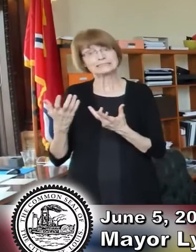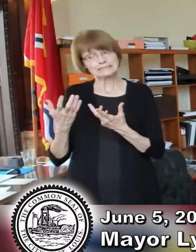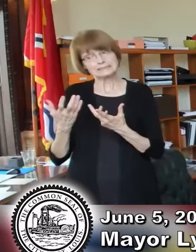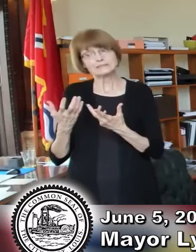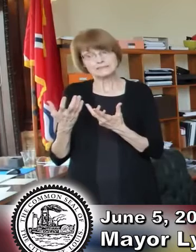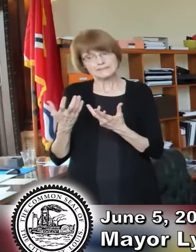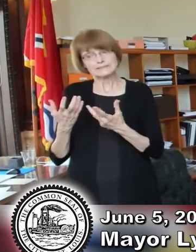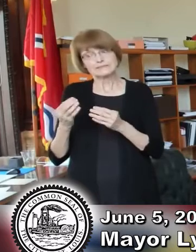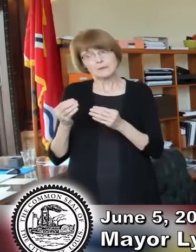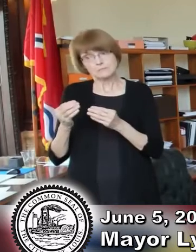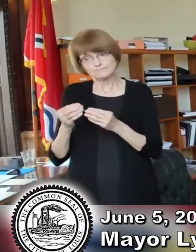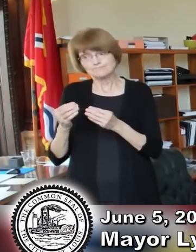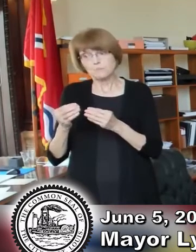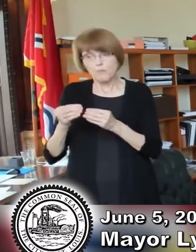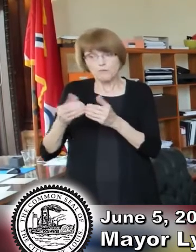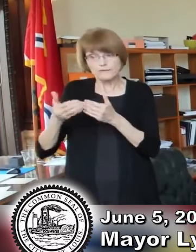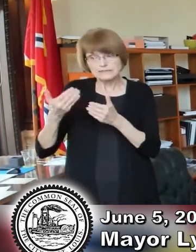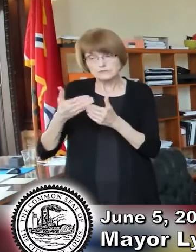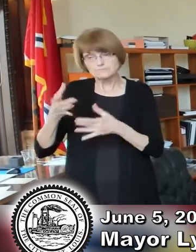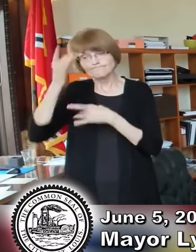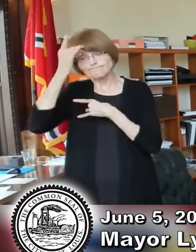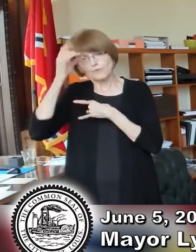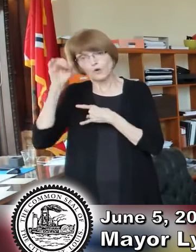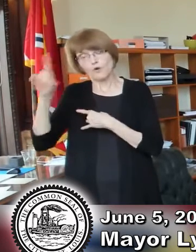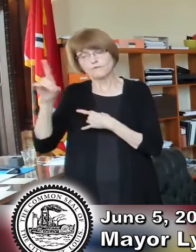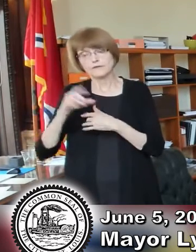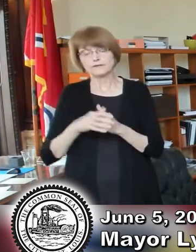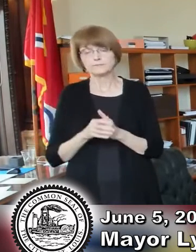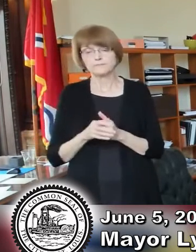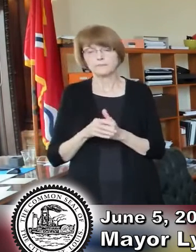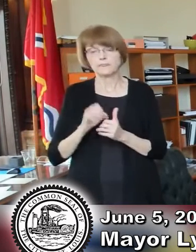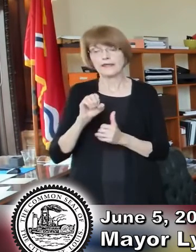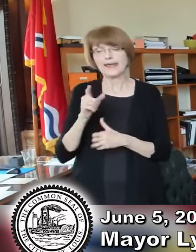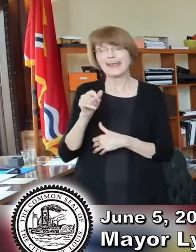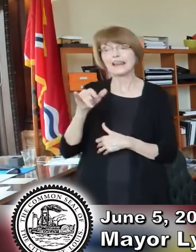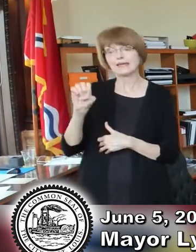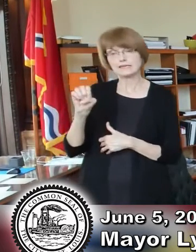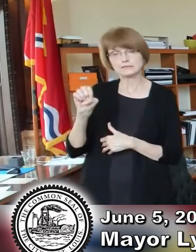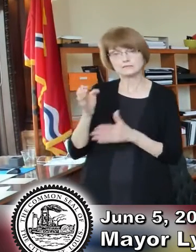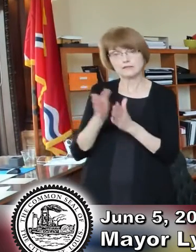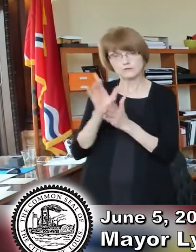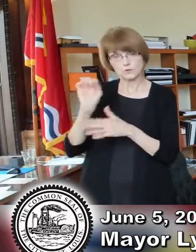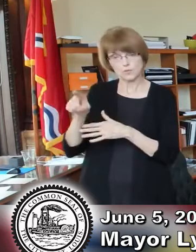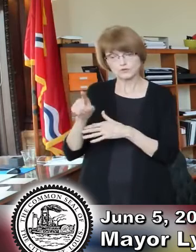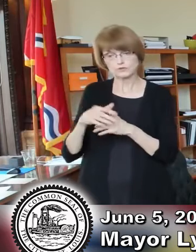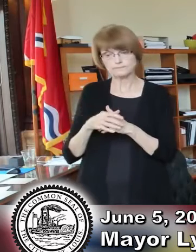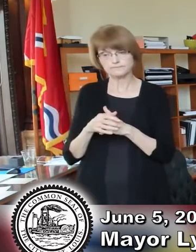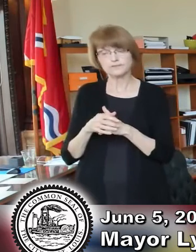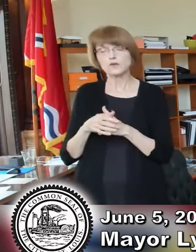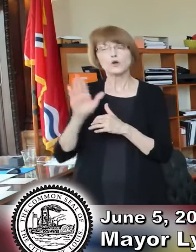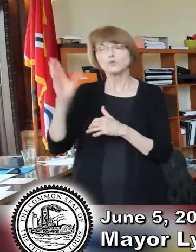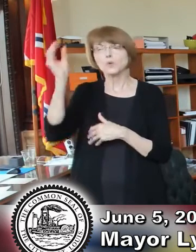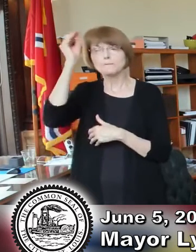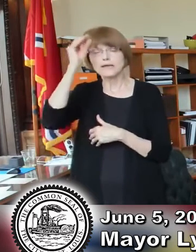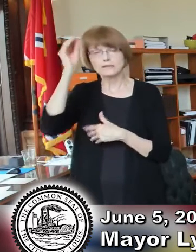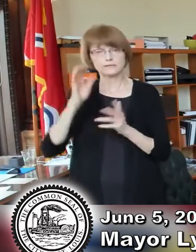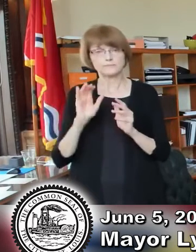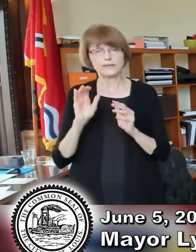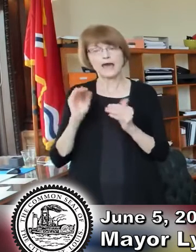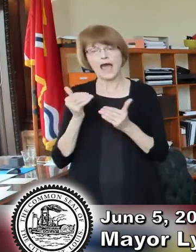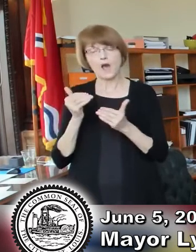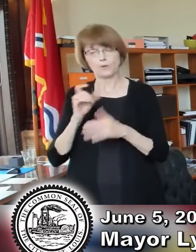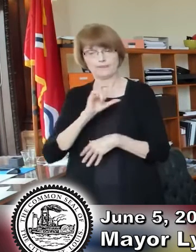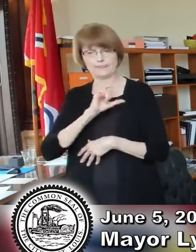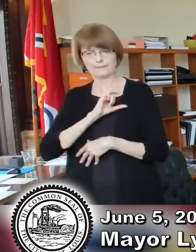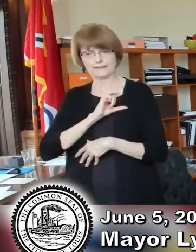circle tight. A question from Elise, Mayor. Elise would like to know, in your opinion, how are the police